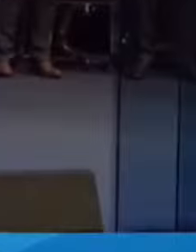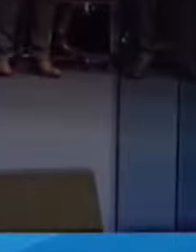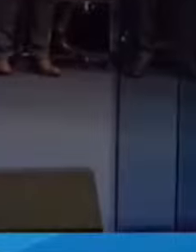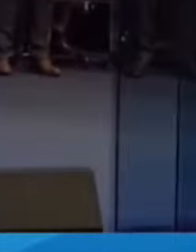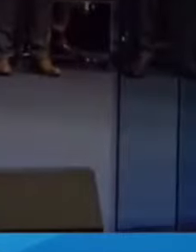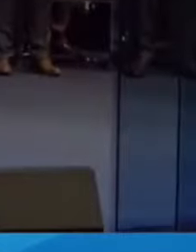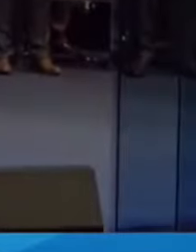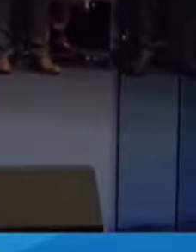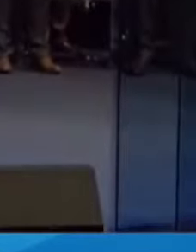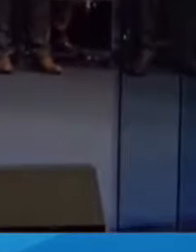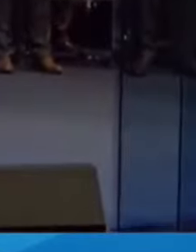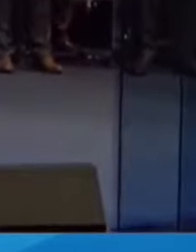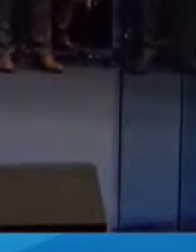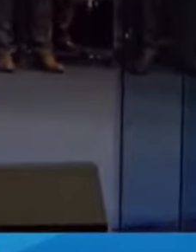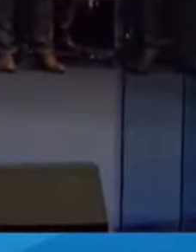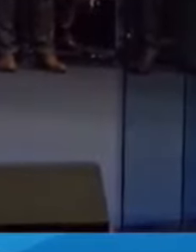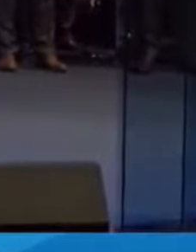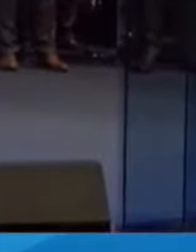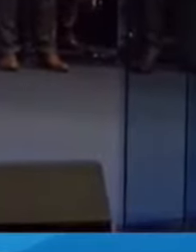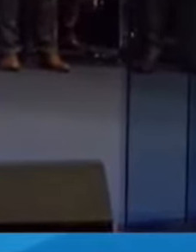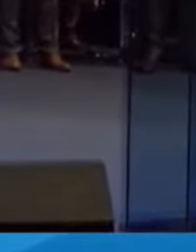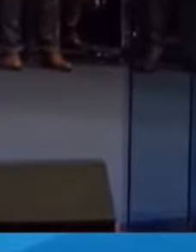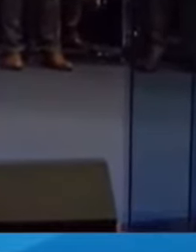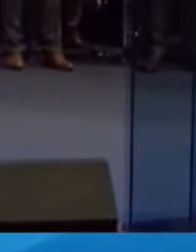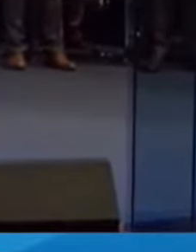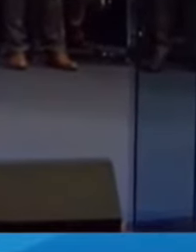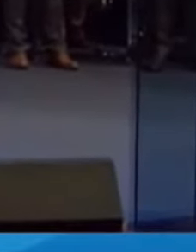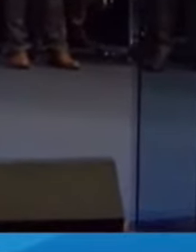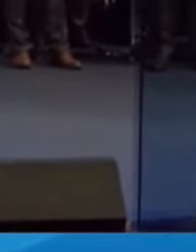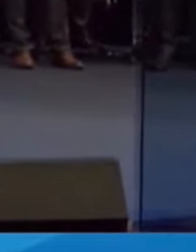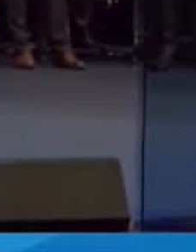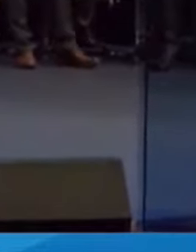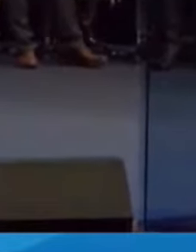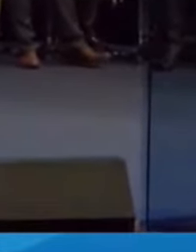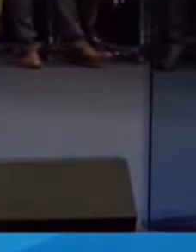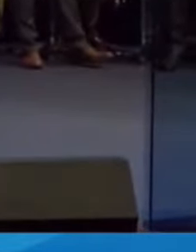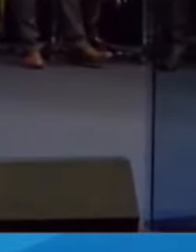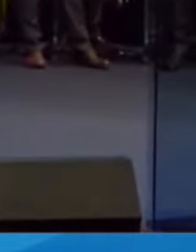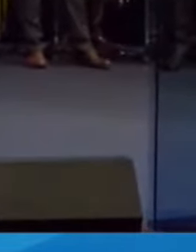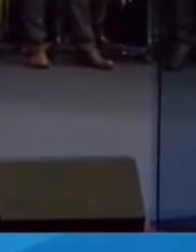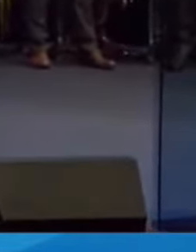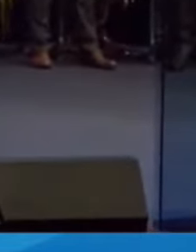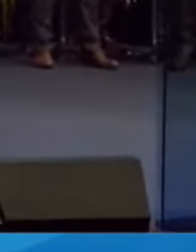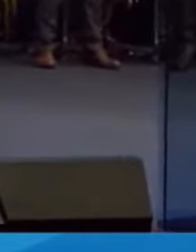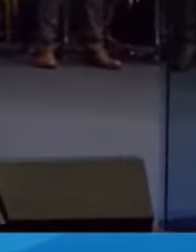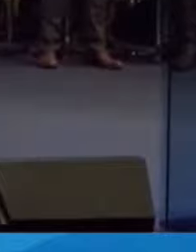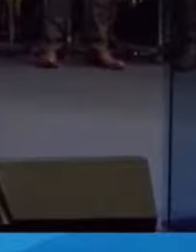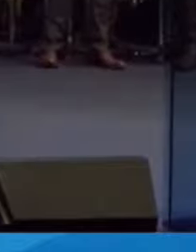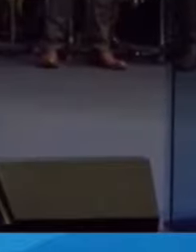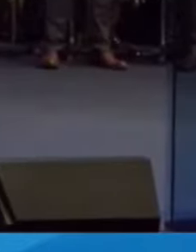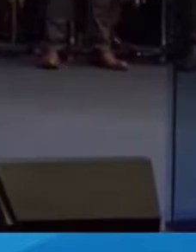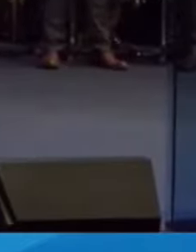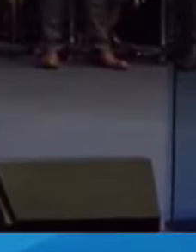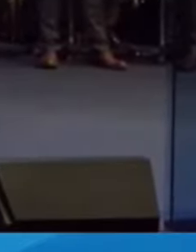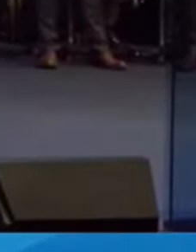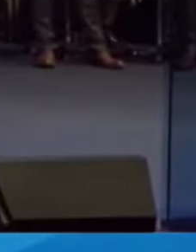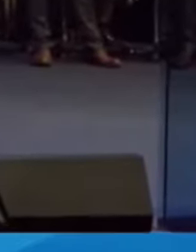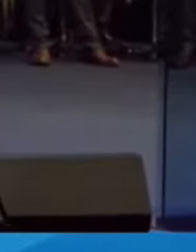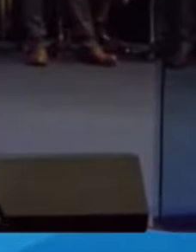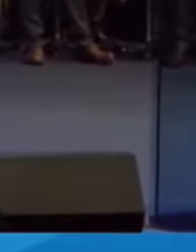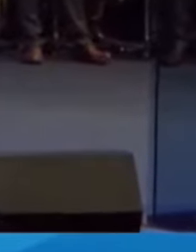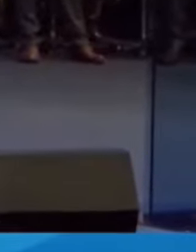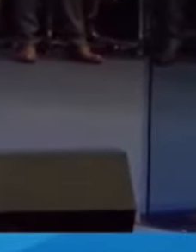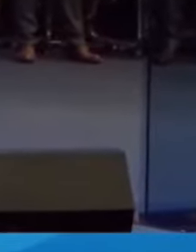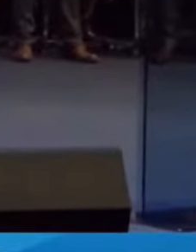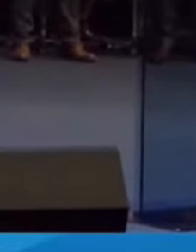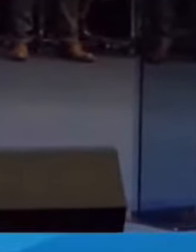Revival bless every nation in this continent now Lord